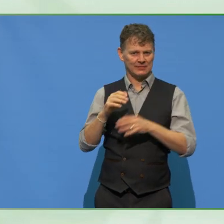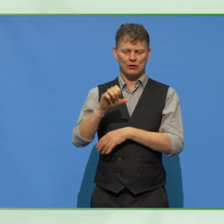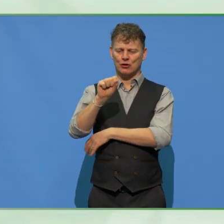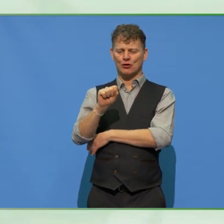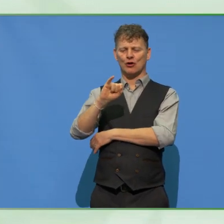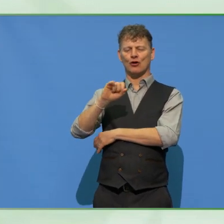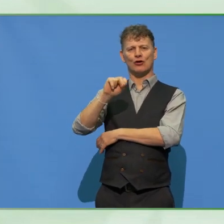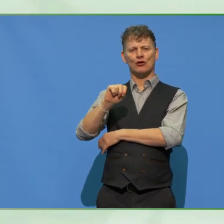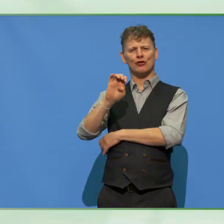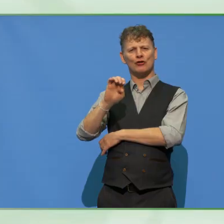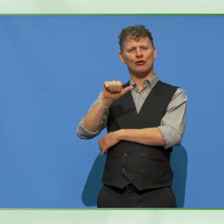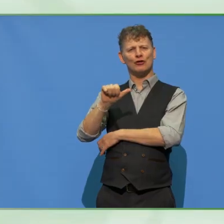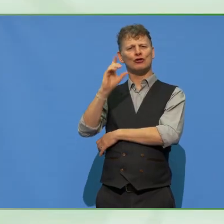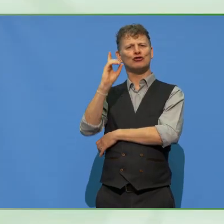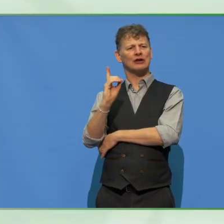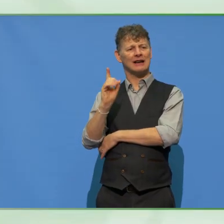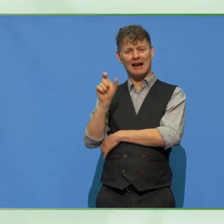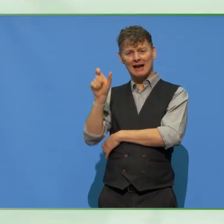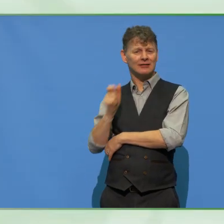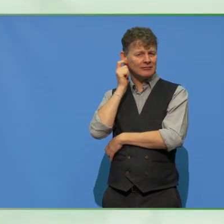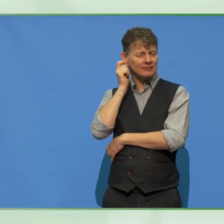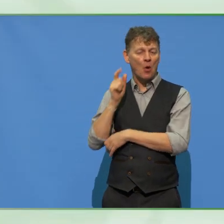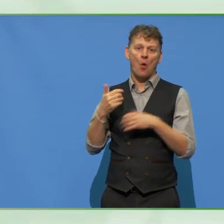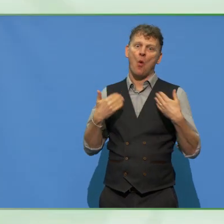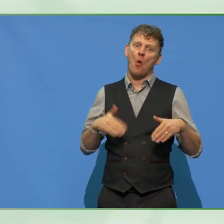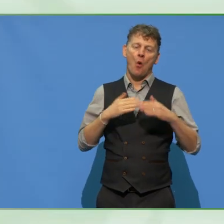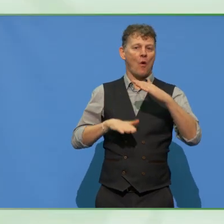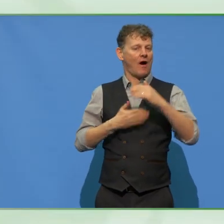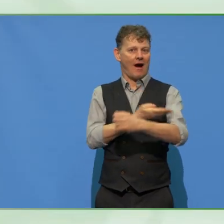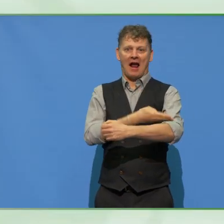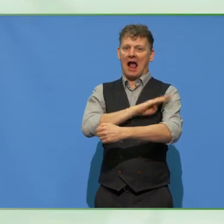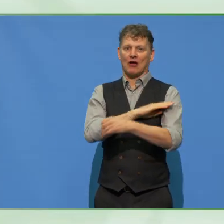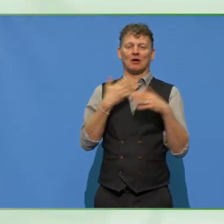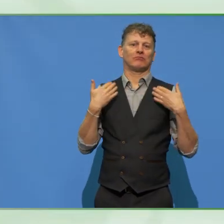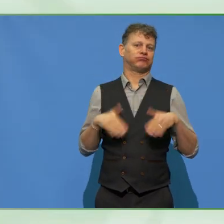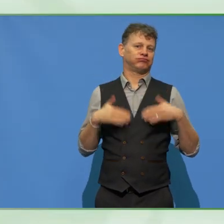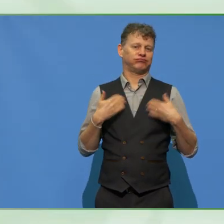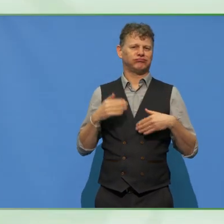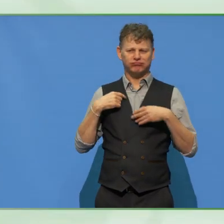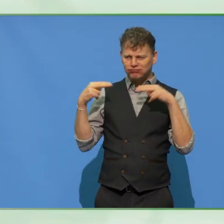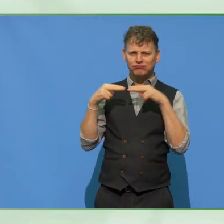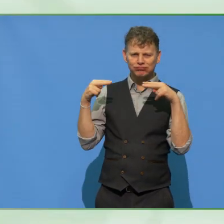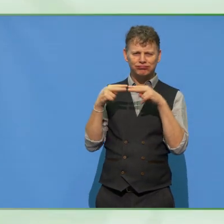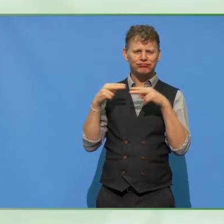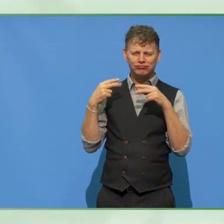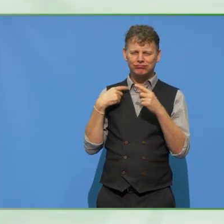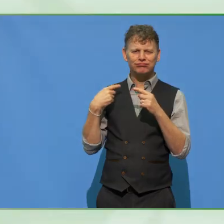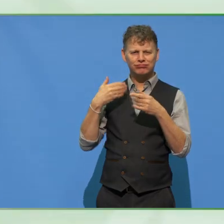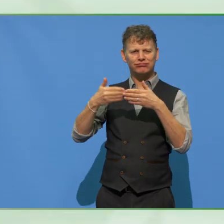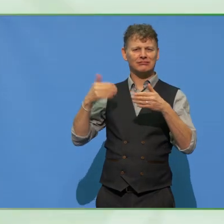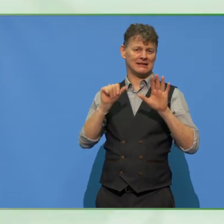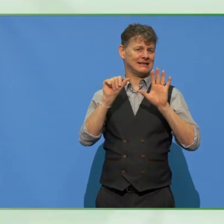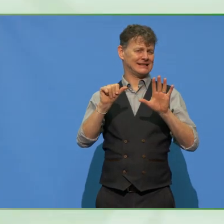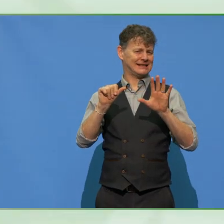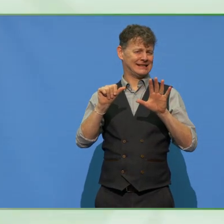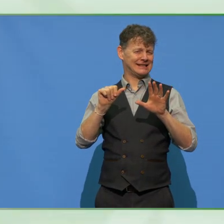is such an amazing energy source. I think we're seeing each other after 6 years, right? The first time I saw her was in